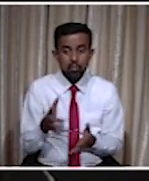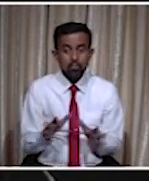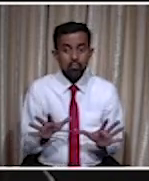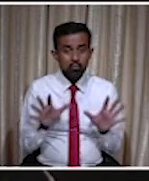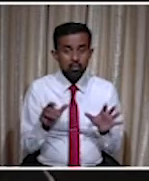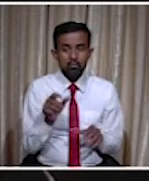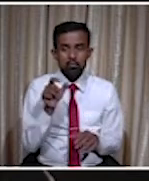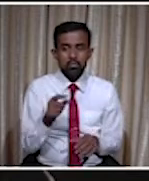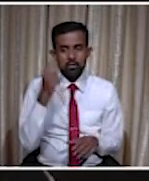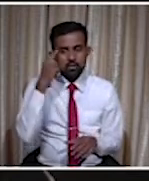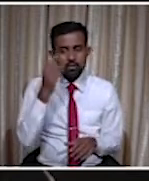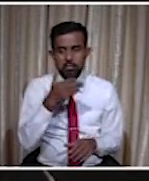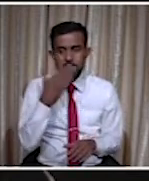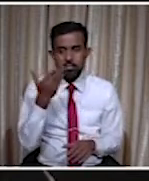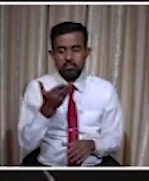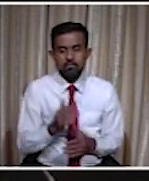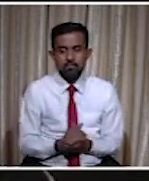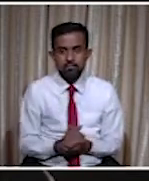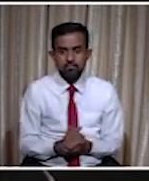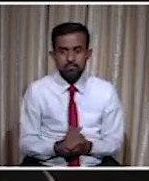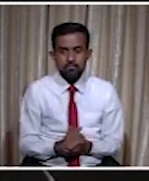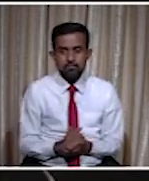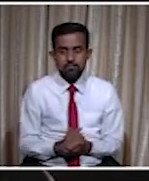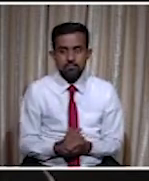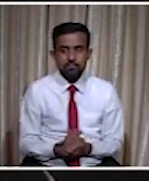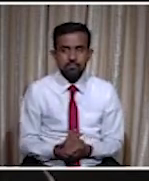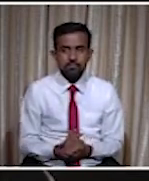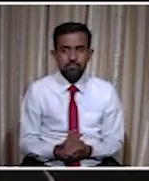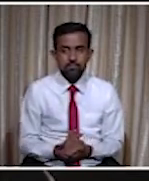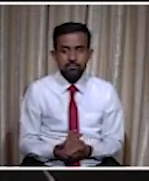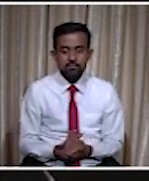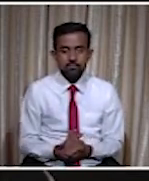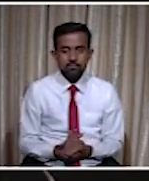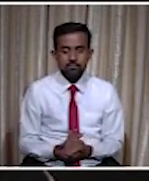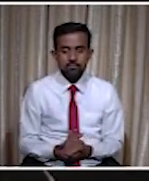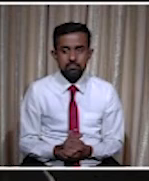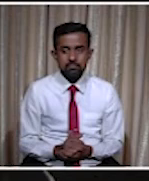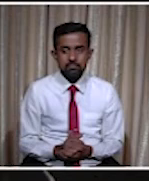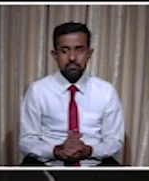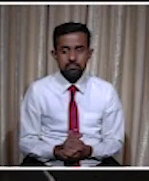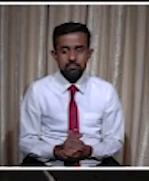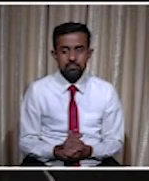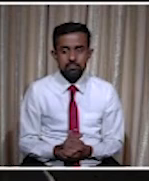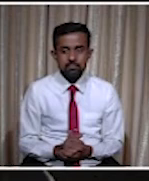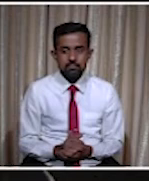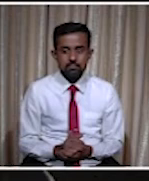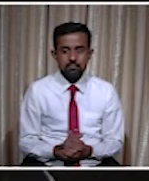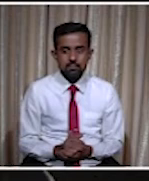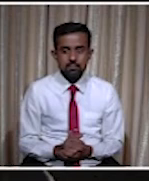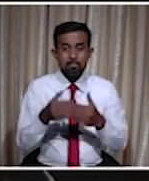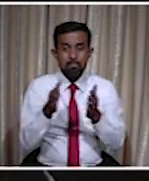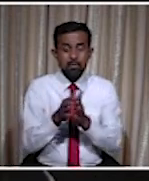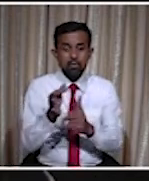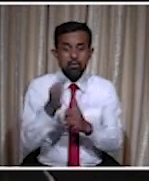by people who have been subscribing to this type of racism and bigotry. The appointed presidential